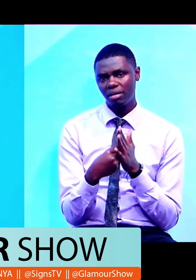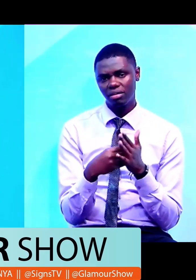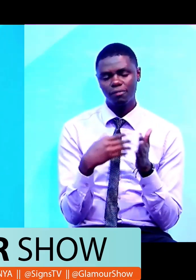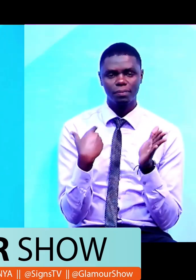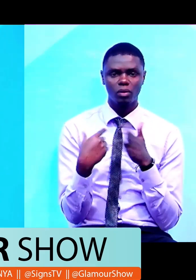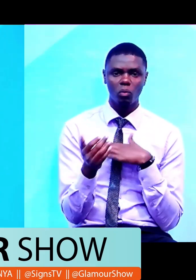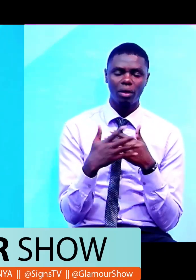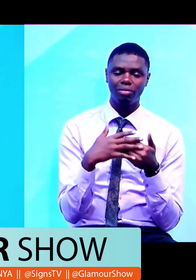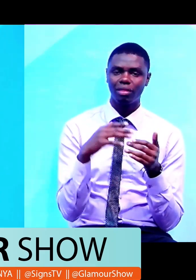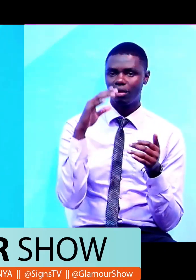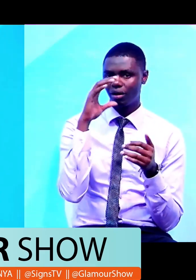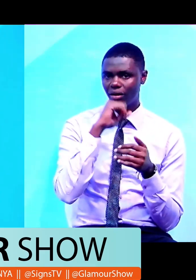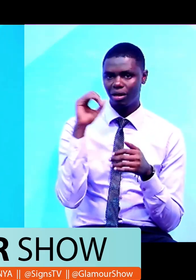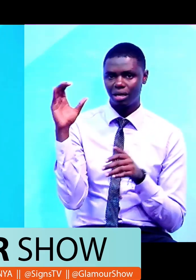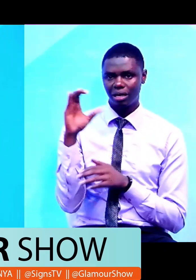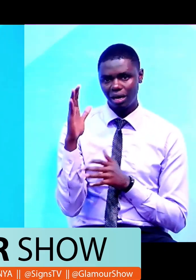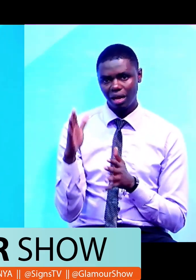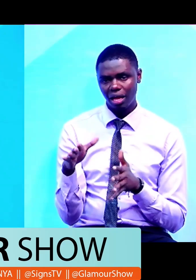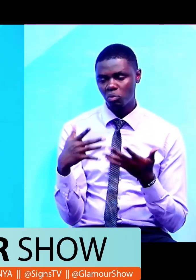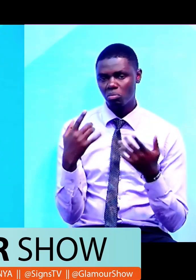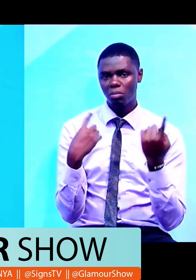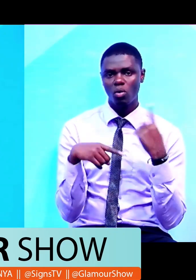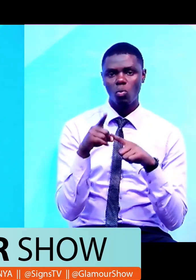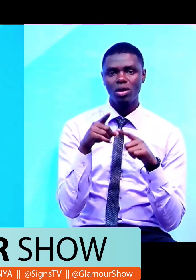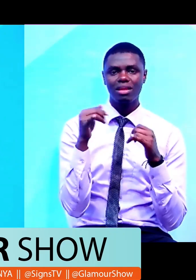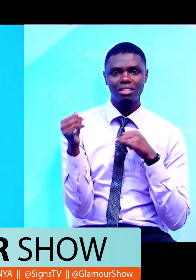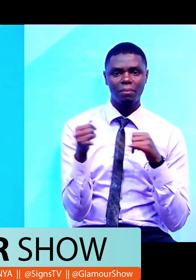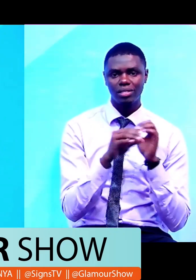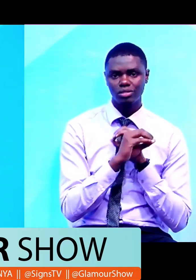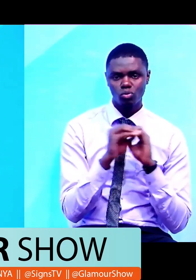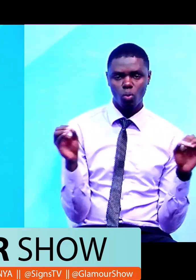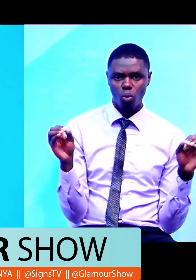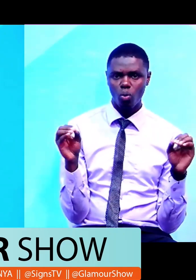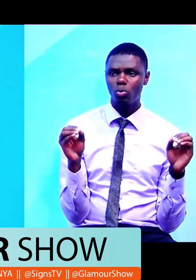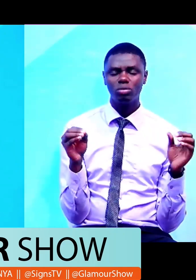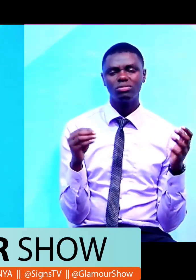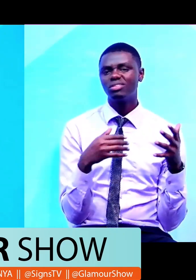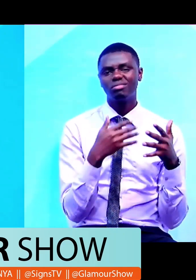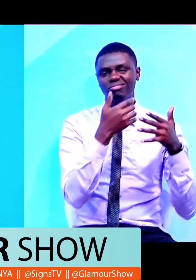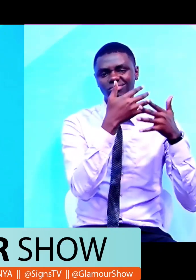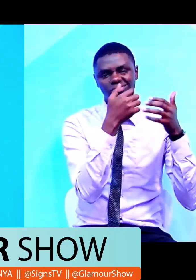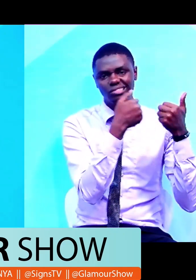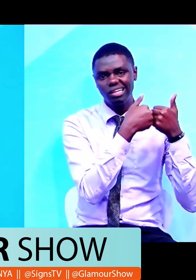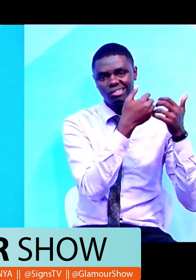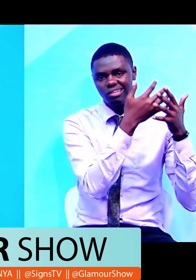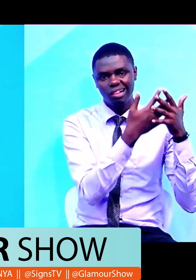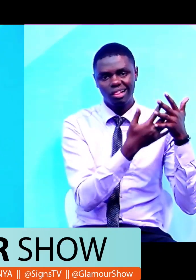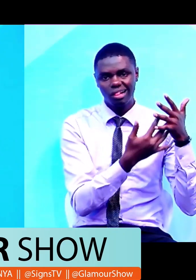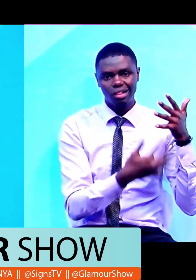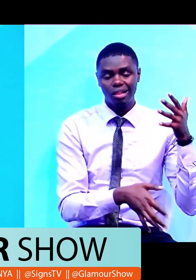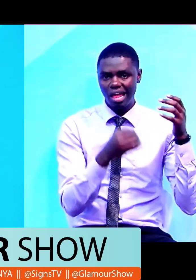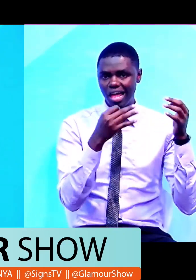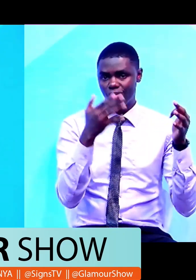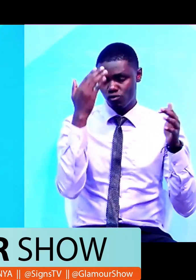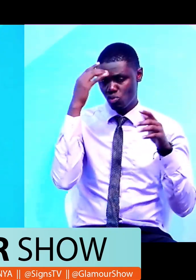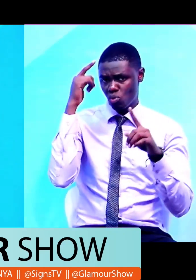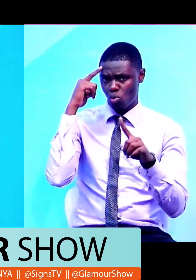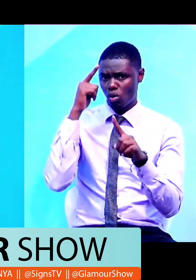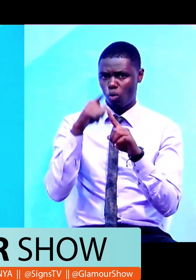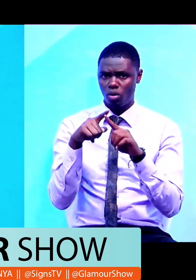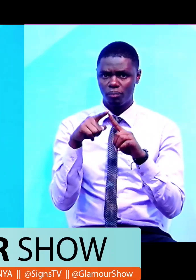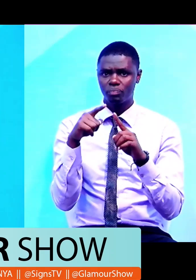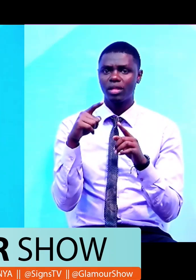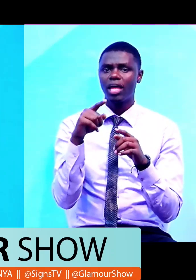of clients, it might be not winning the pageants. No matter, as long as you know where you're heading and